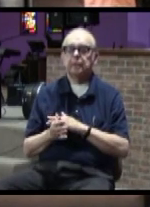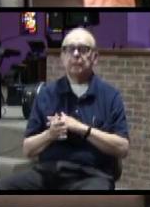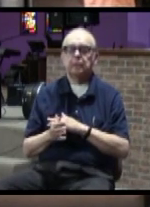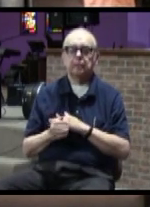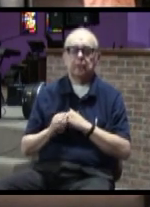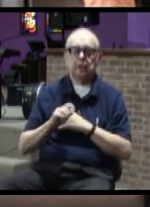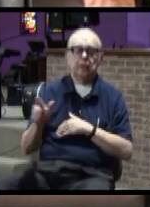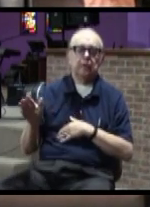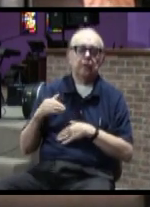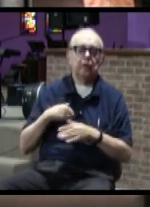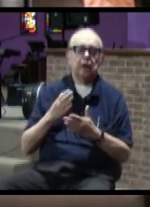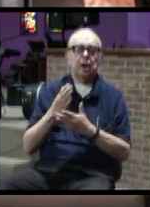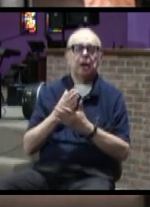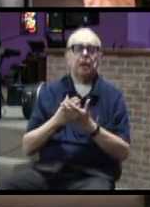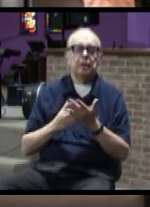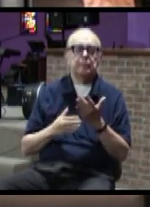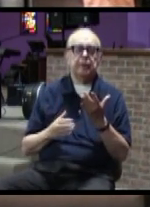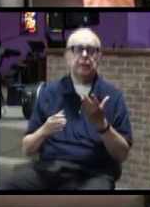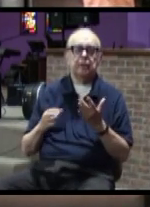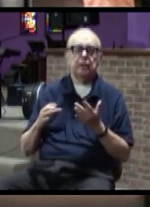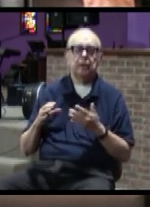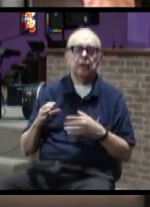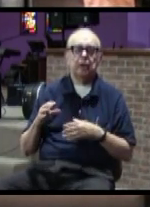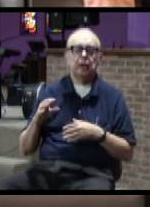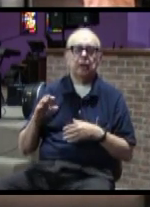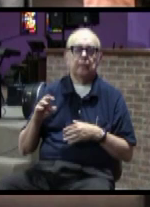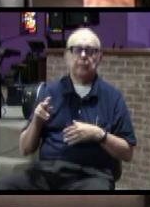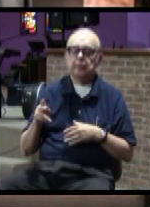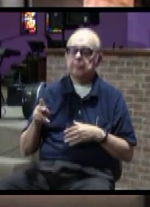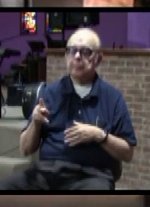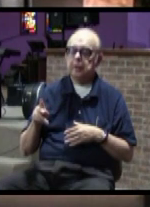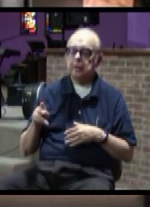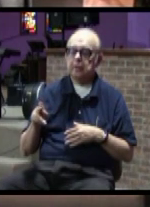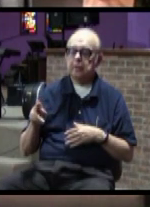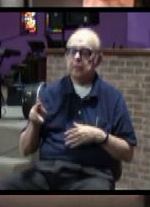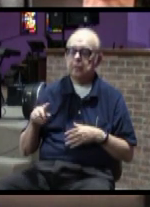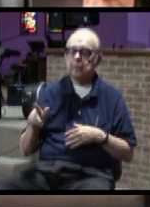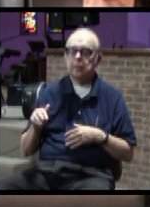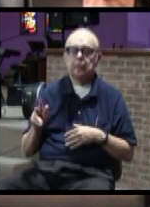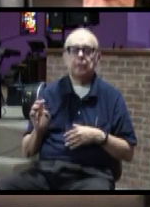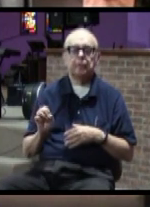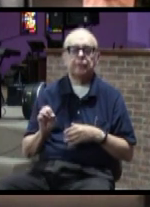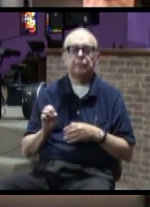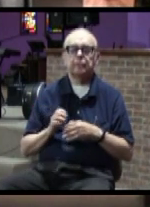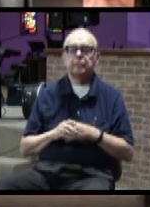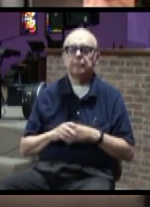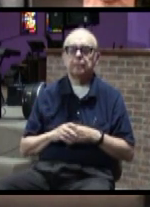This morning, y'all got a piece of a jigsaw puzzle.